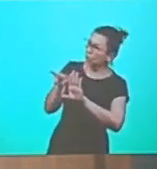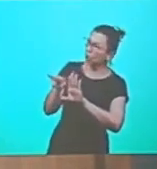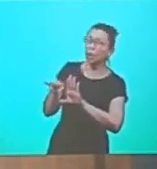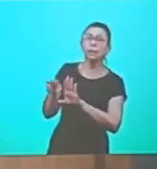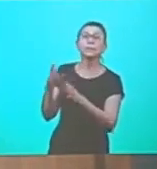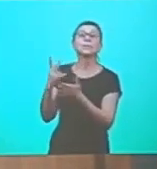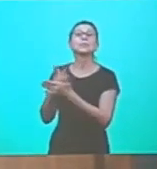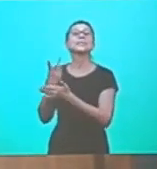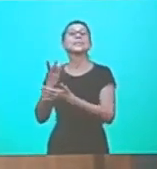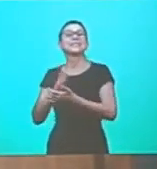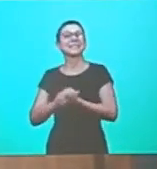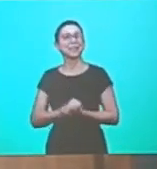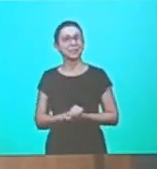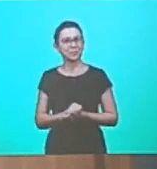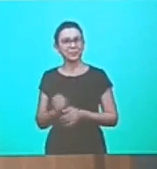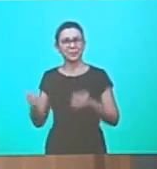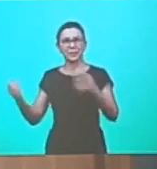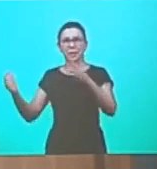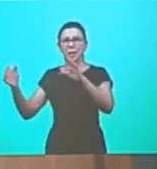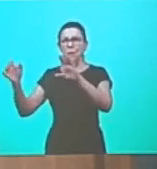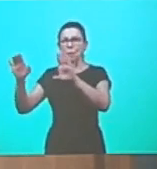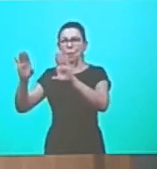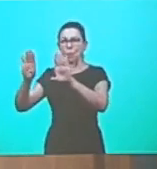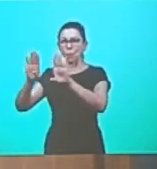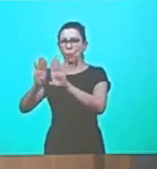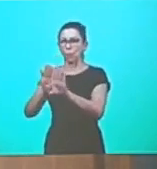arrived at the feast.